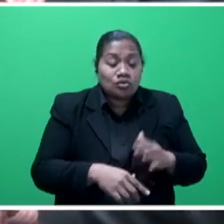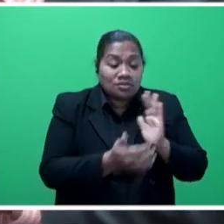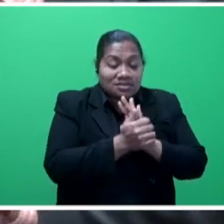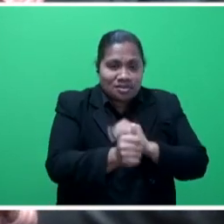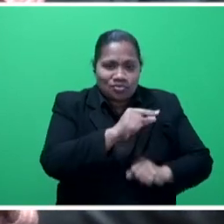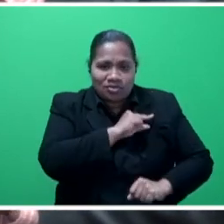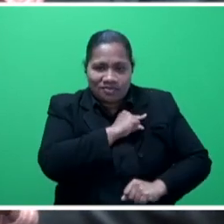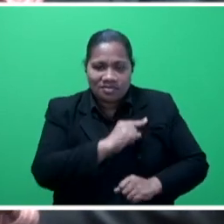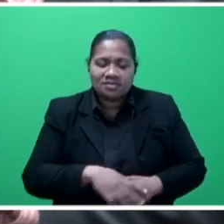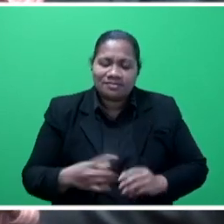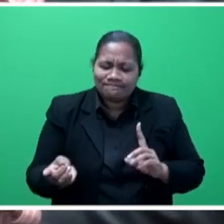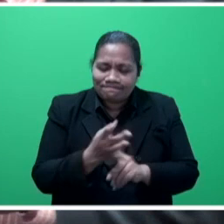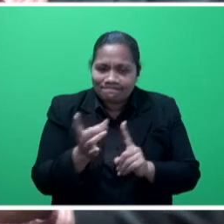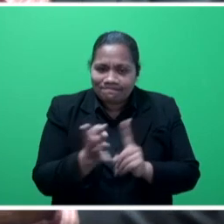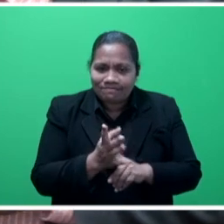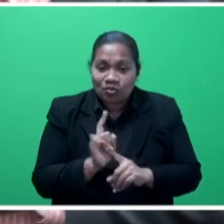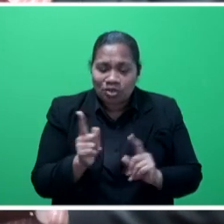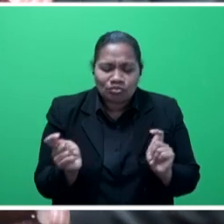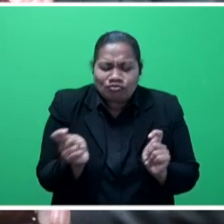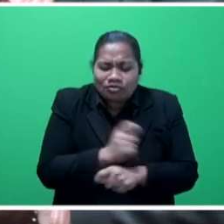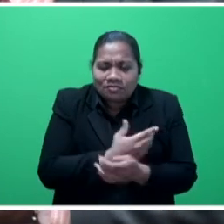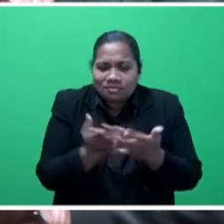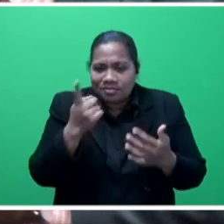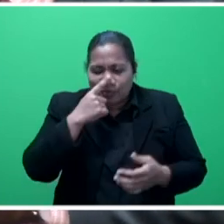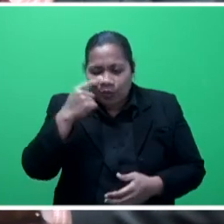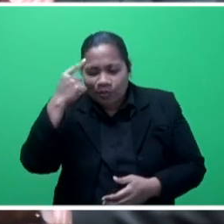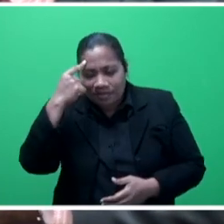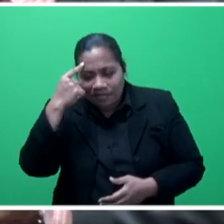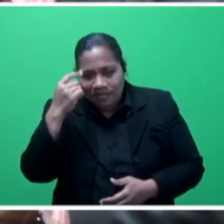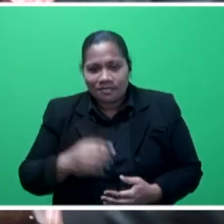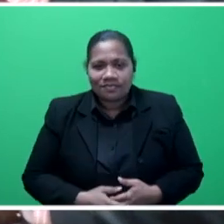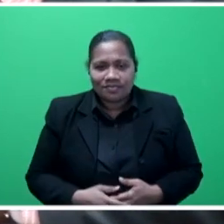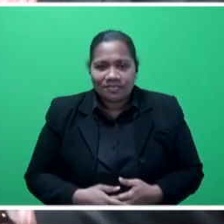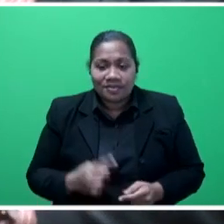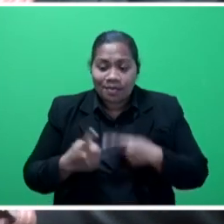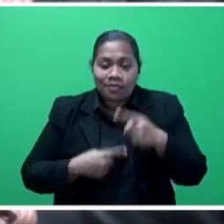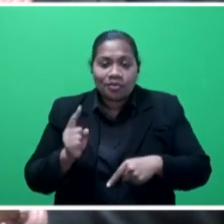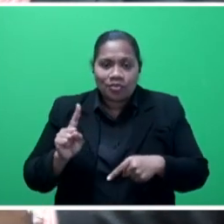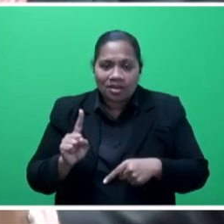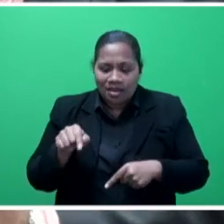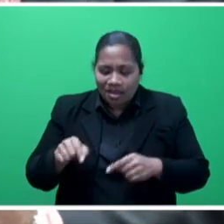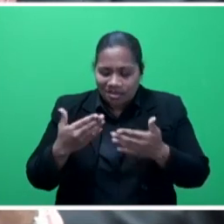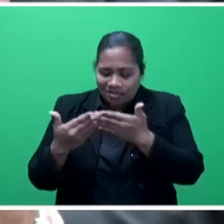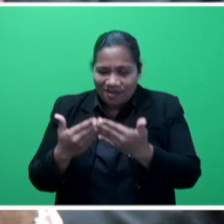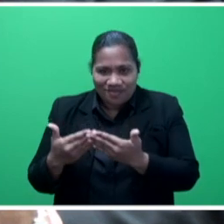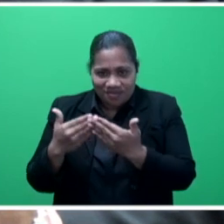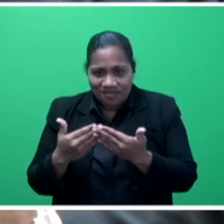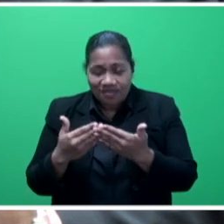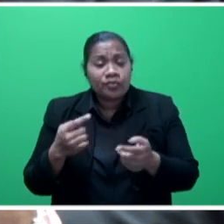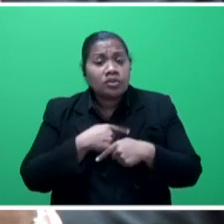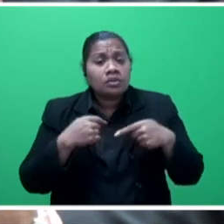respect and importance to change the mindset slowly towards this study. We are not